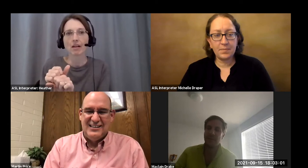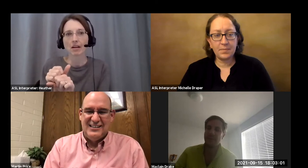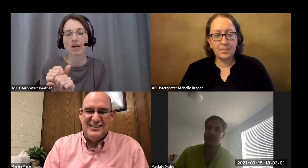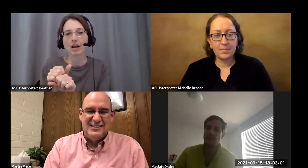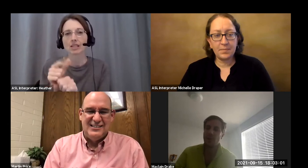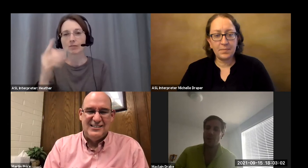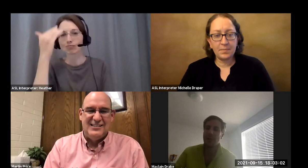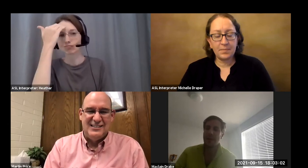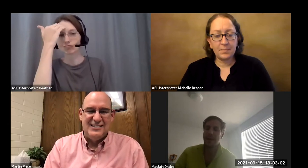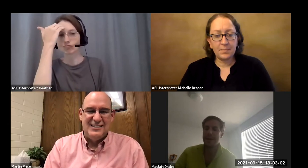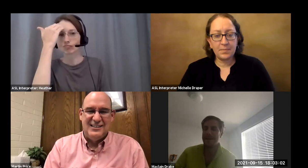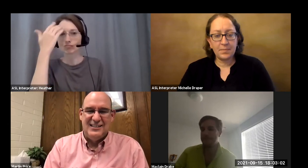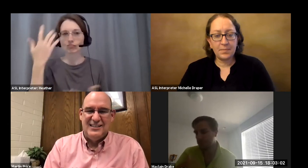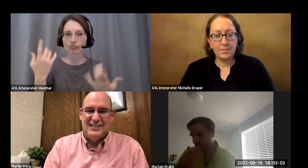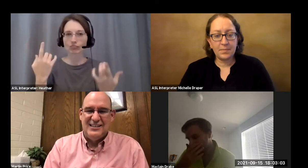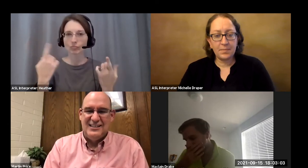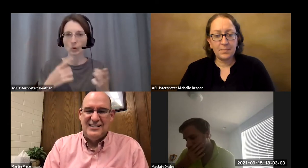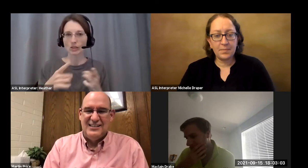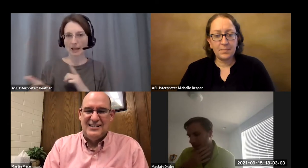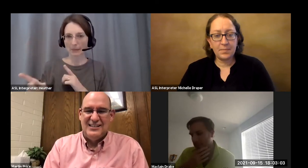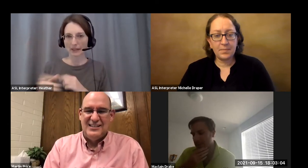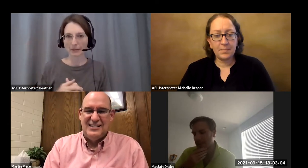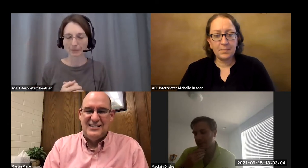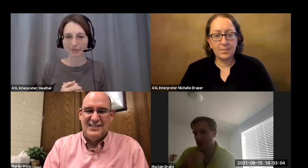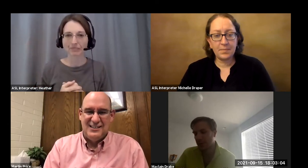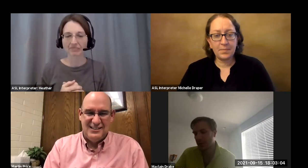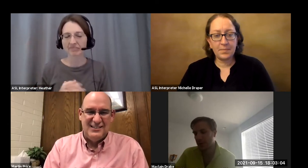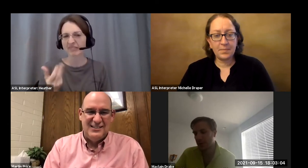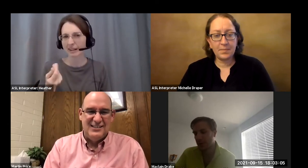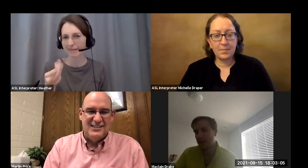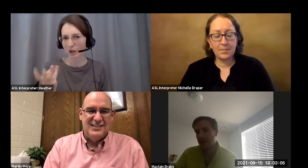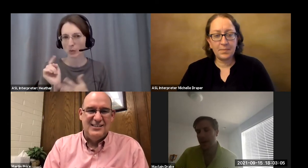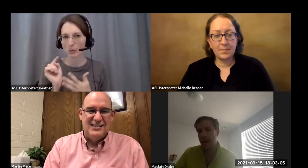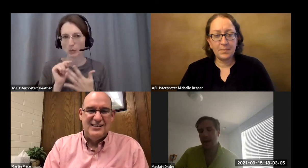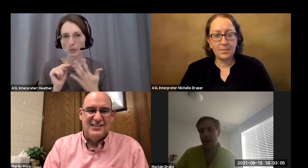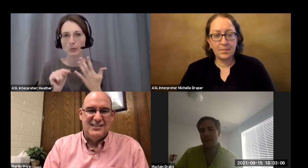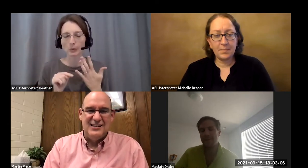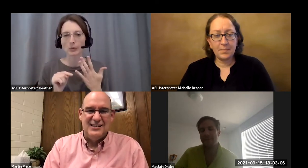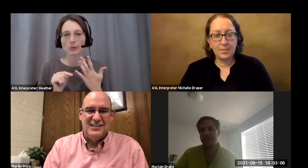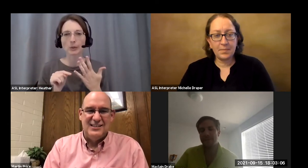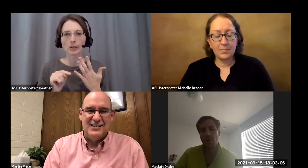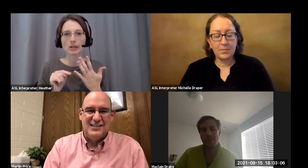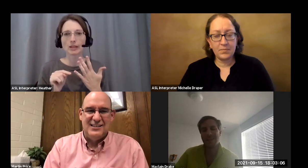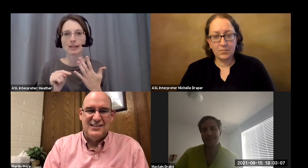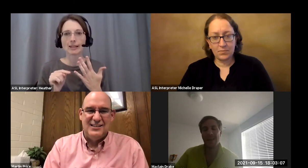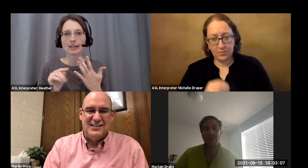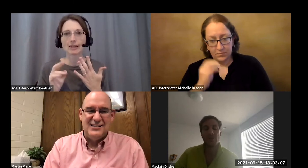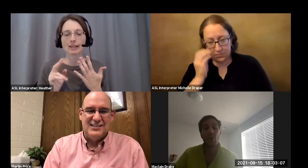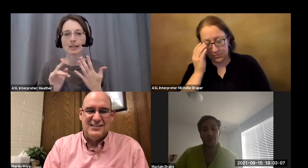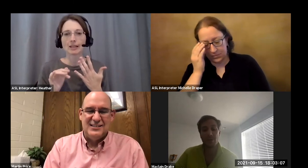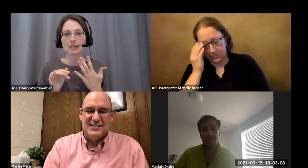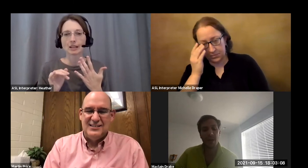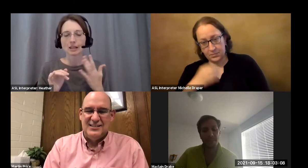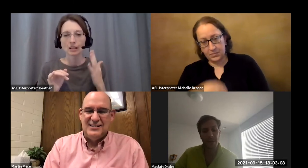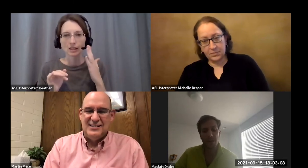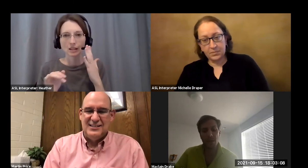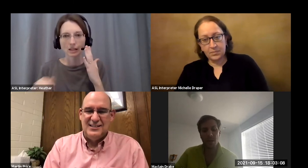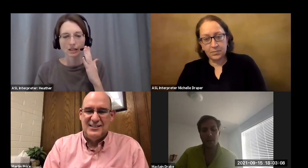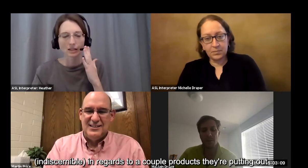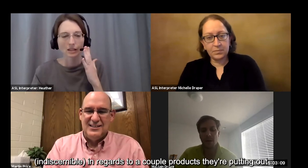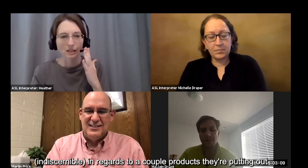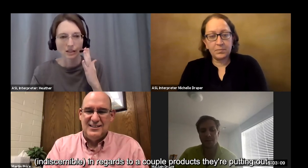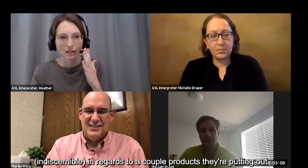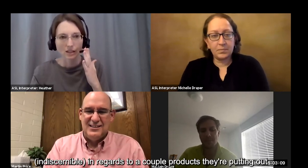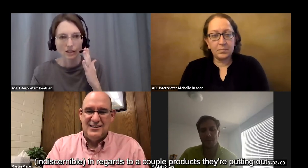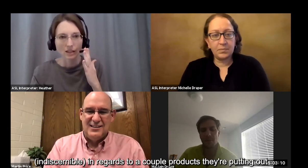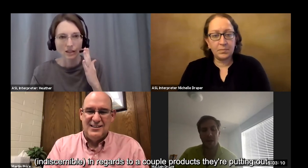the loop of everything I'm doing. So I have a couple things I'm doing with Phonet and Copior, the company,